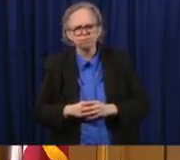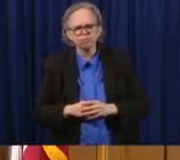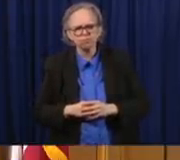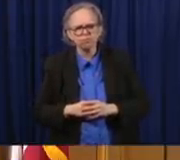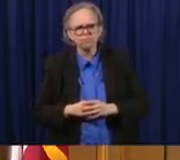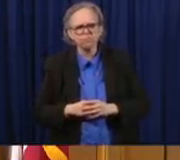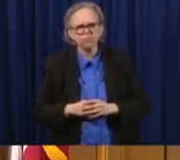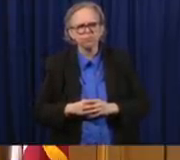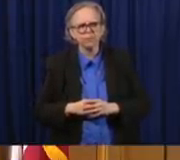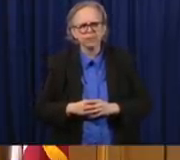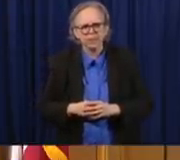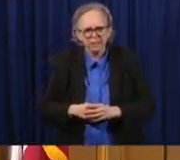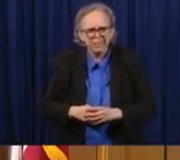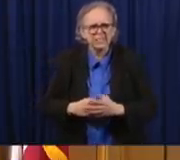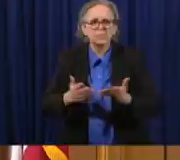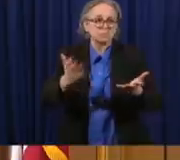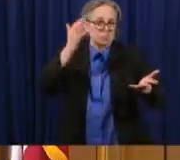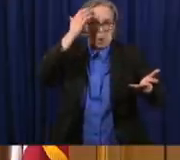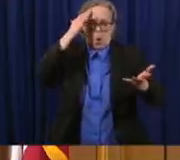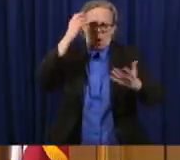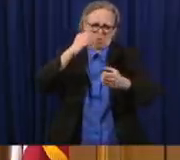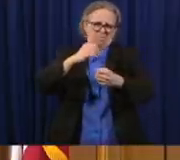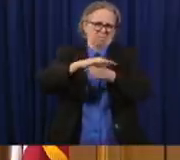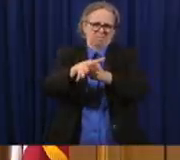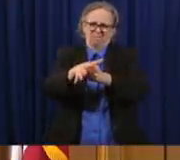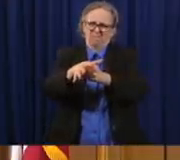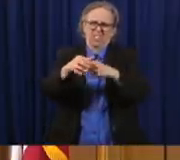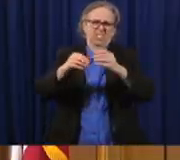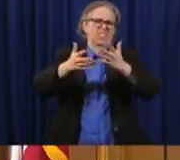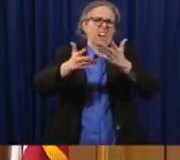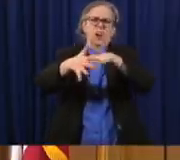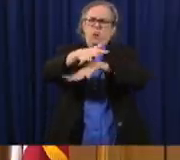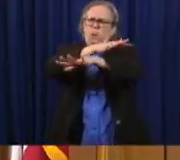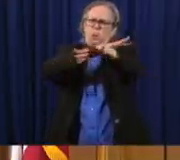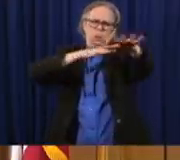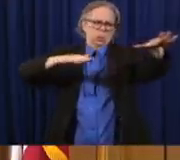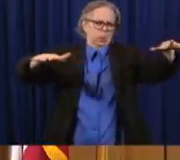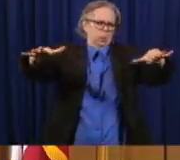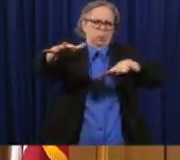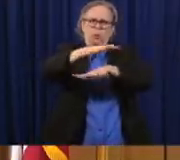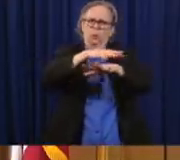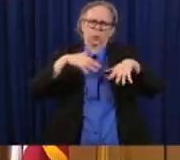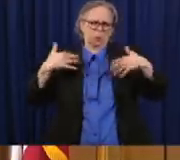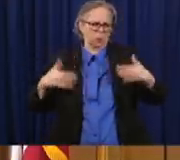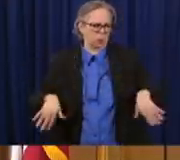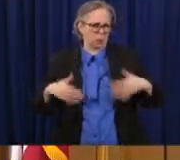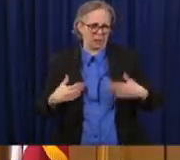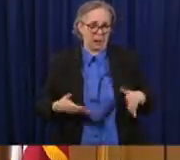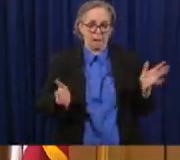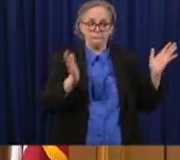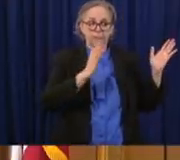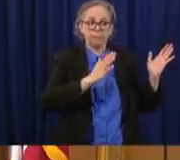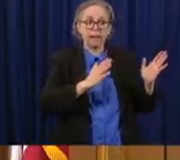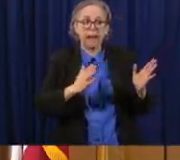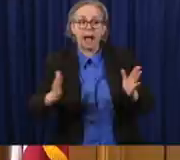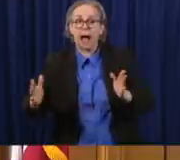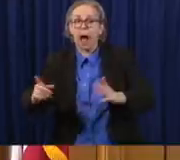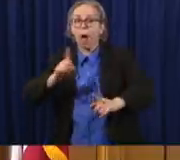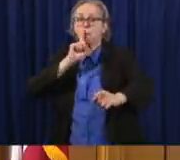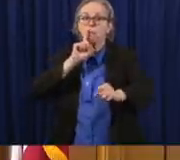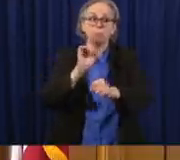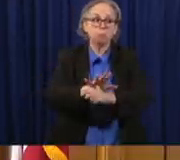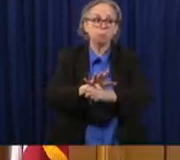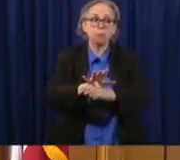While COVID is out there, no plan will guarantee people will not get it. That's the